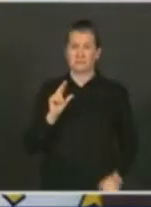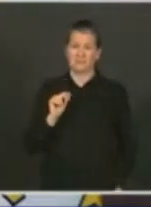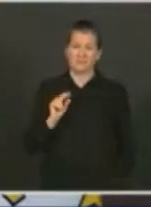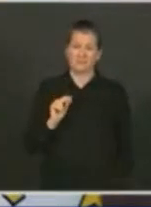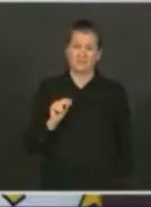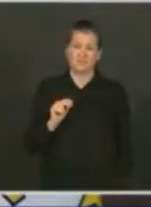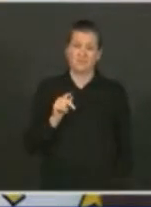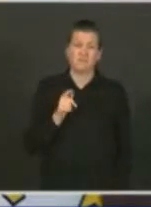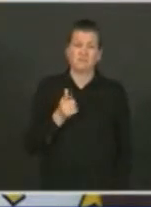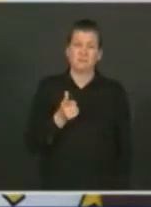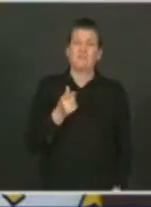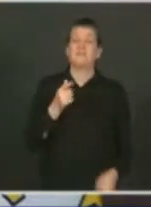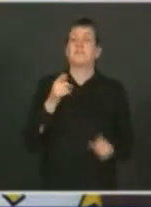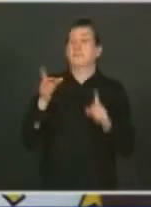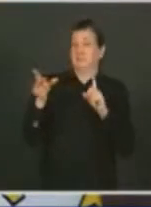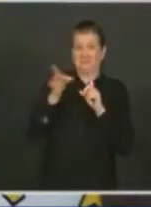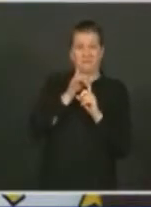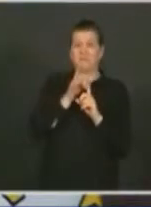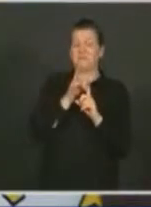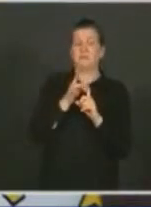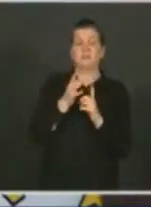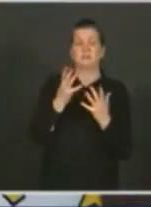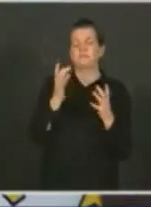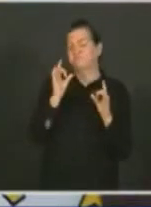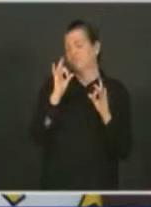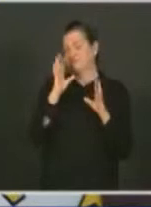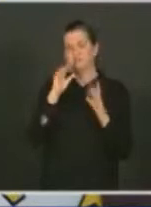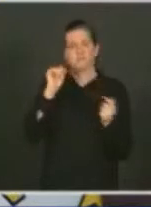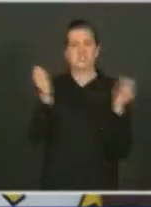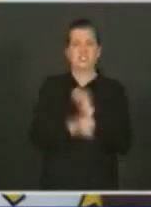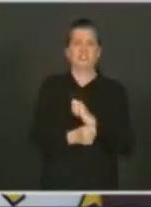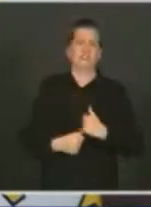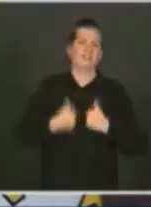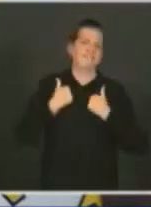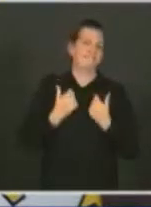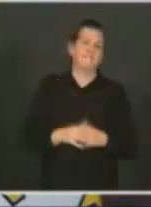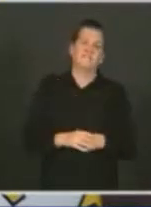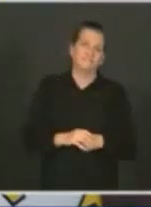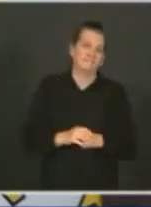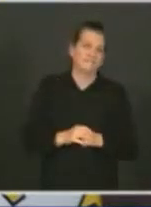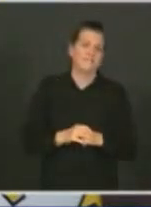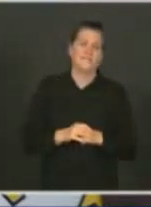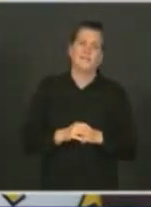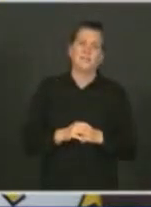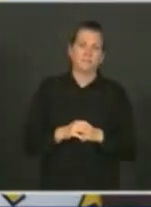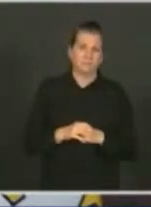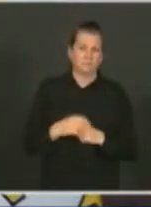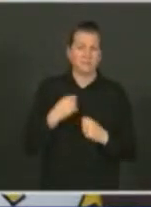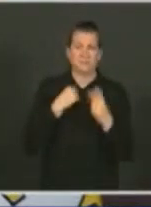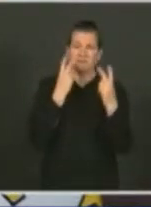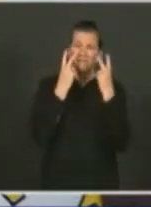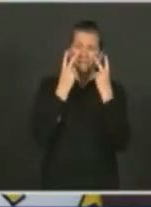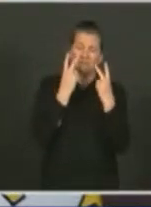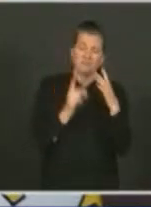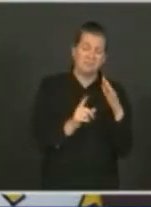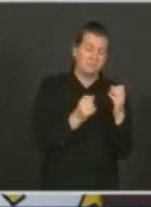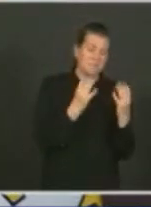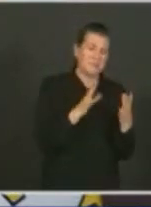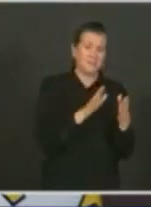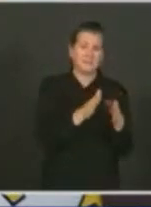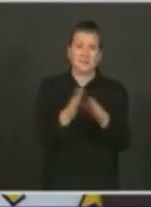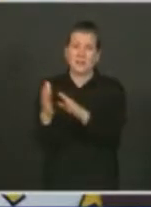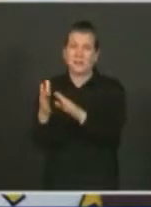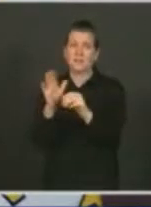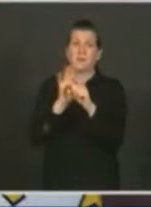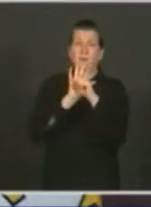with most of my colleagues, have now been part of so many of these deaths. Because COVID-19 is so dangerous, when infected people